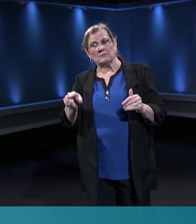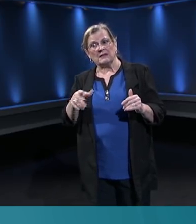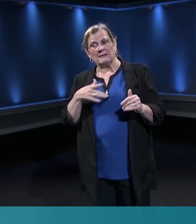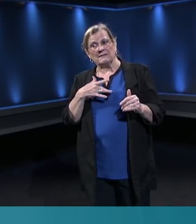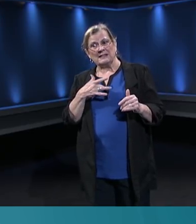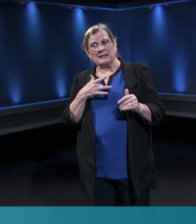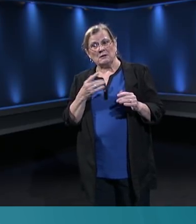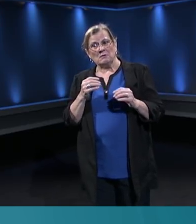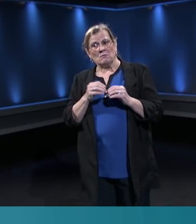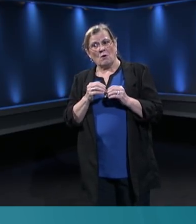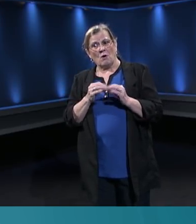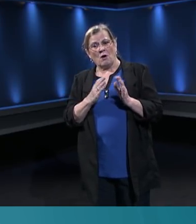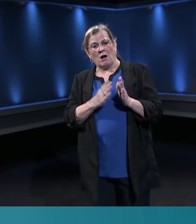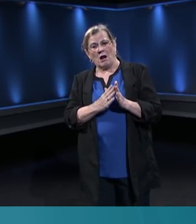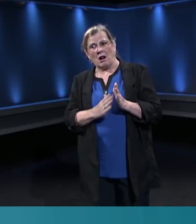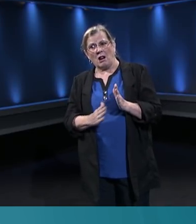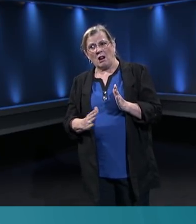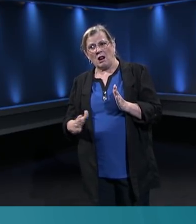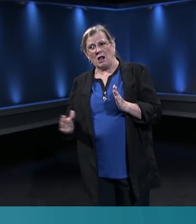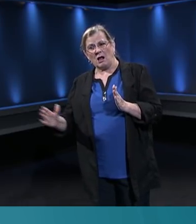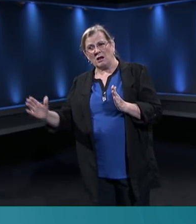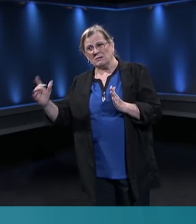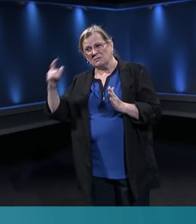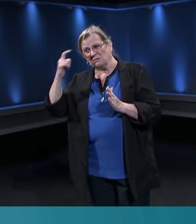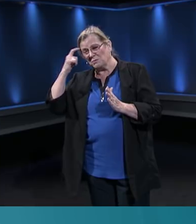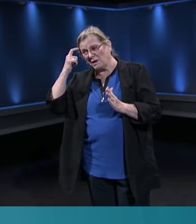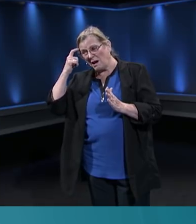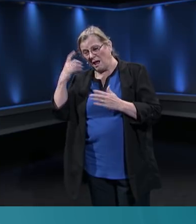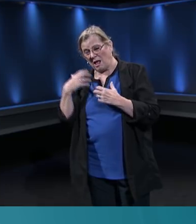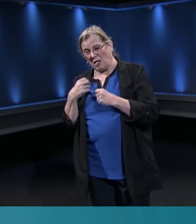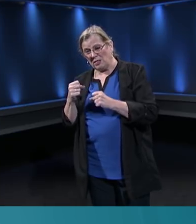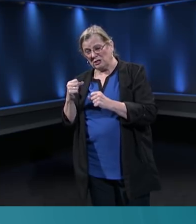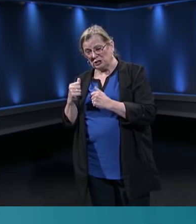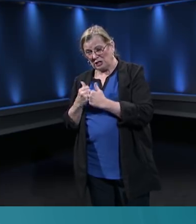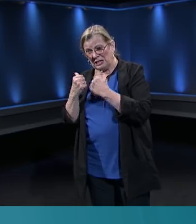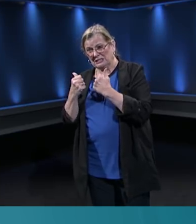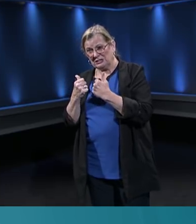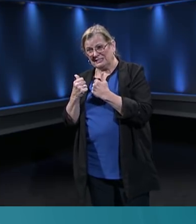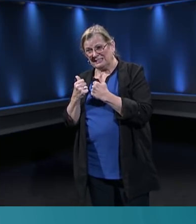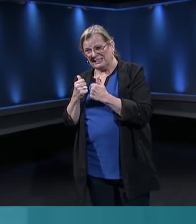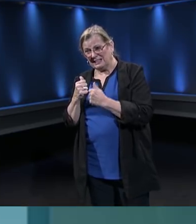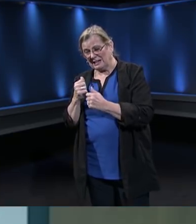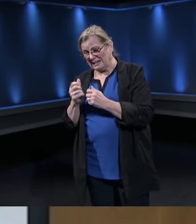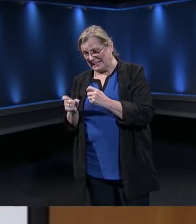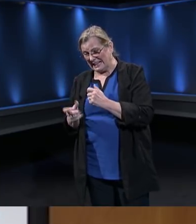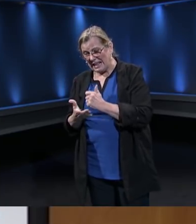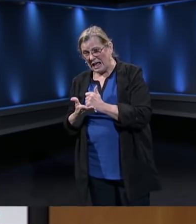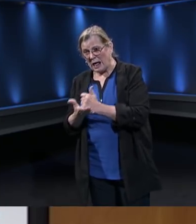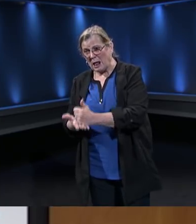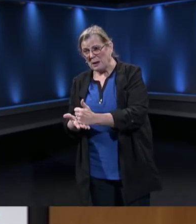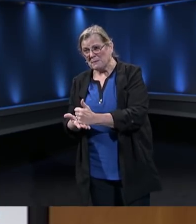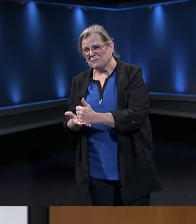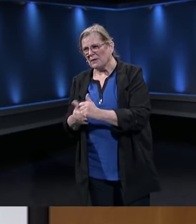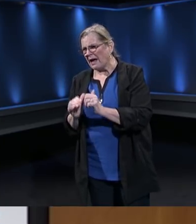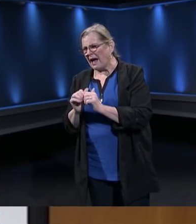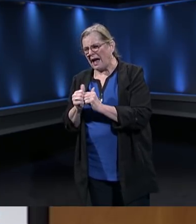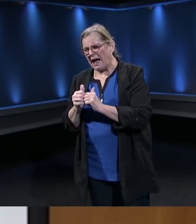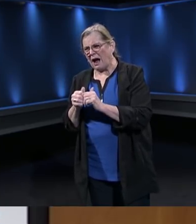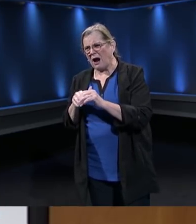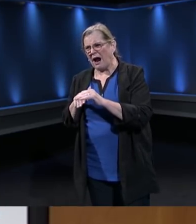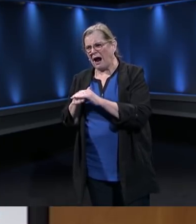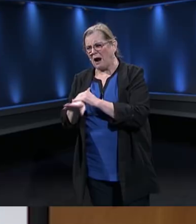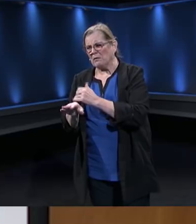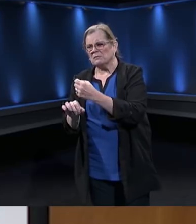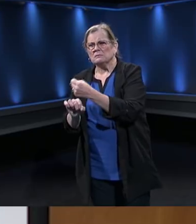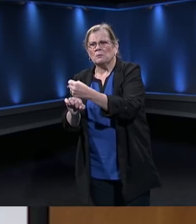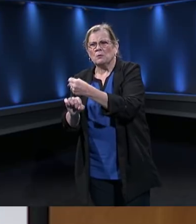spectrum of mental health challenge, am I getting help that I need? How do I access that support? Am I using my self-help